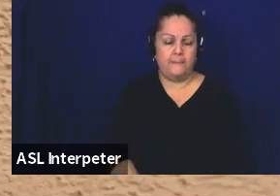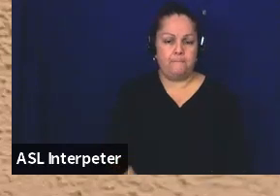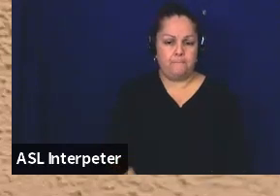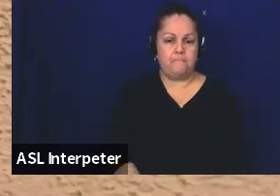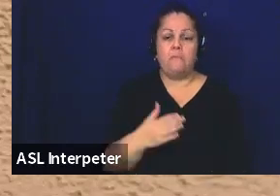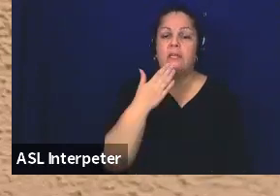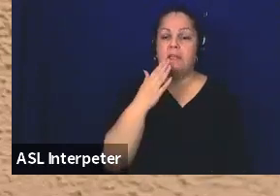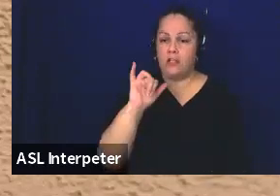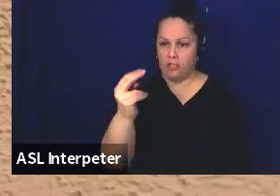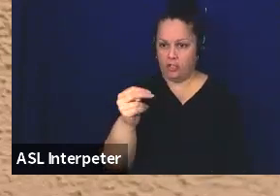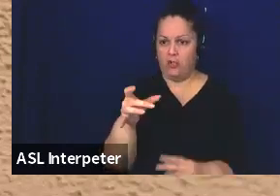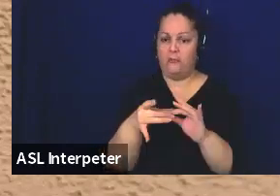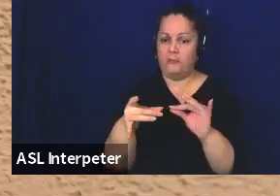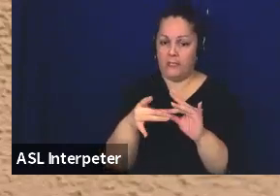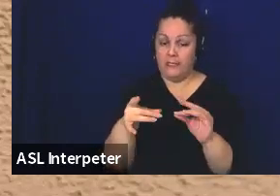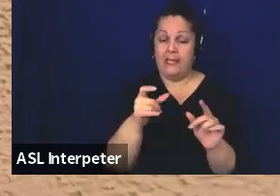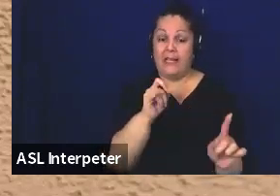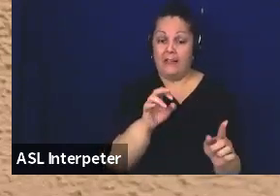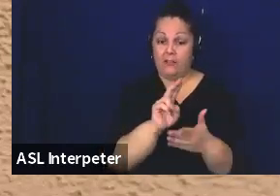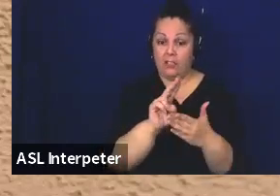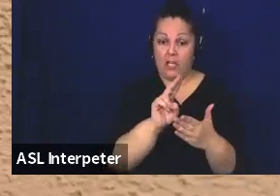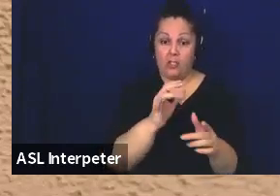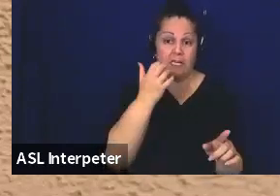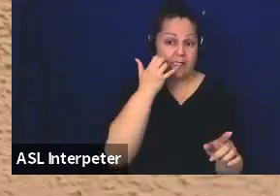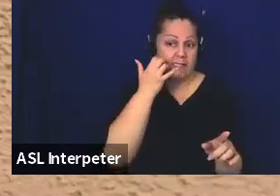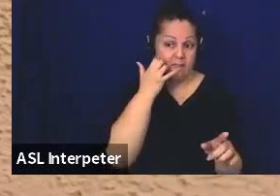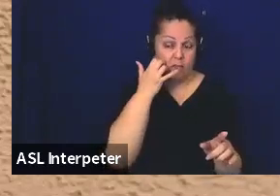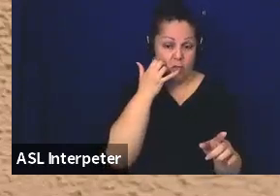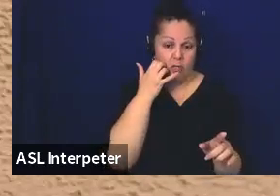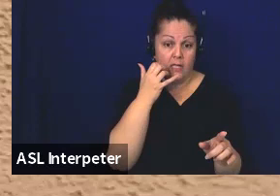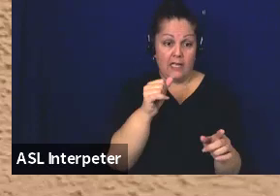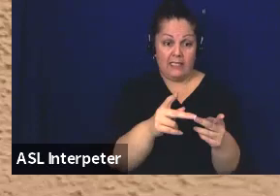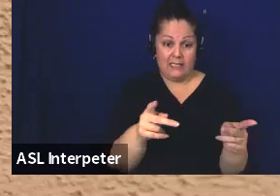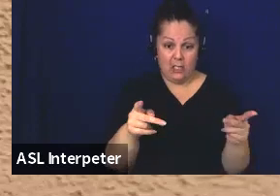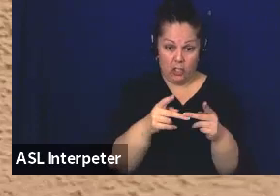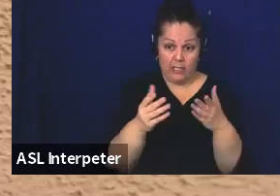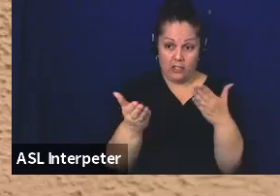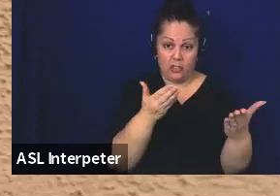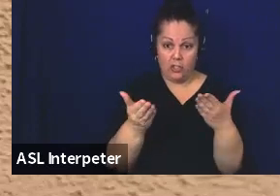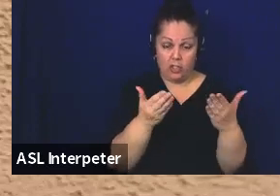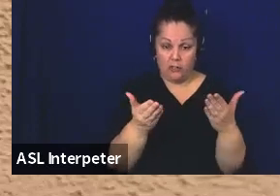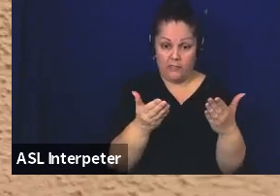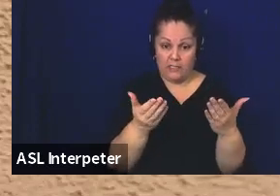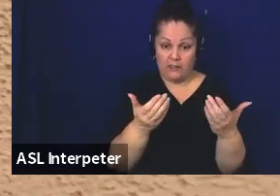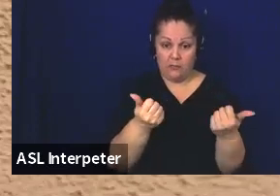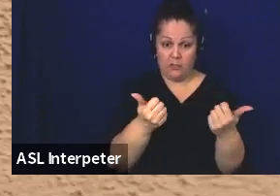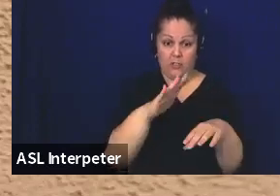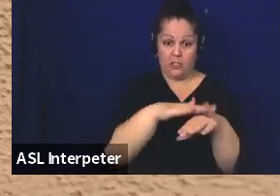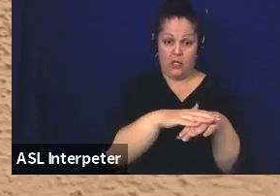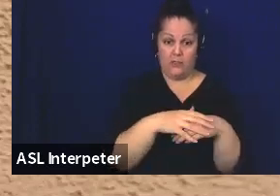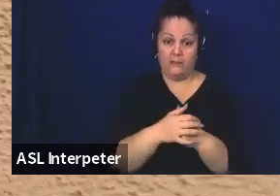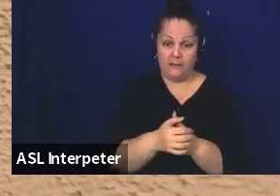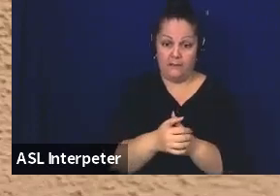Thank you, John, for pointing out if they are using a cell phone, is their location services, are they on?